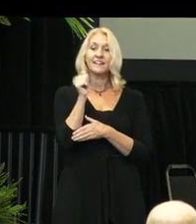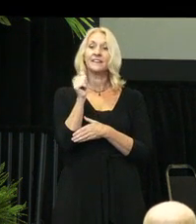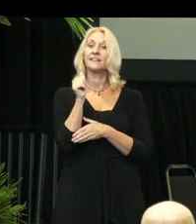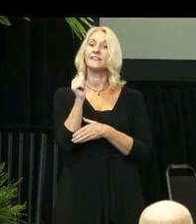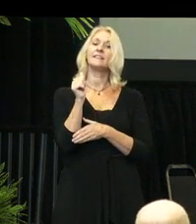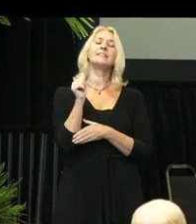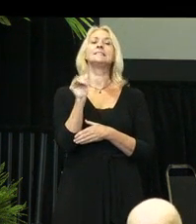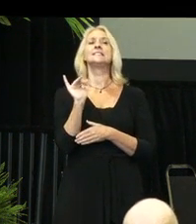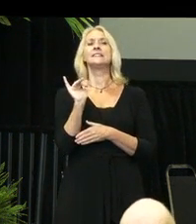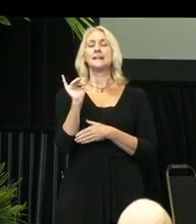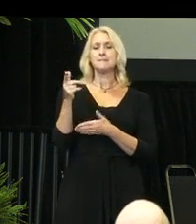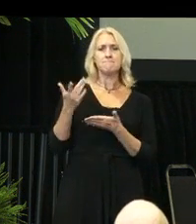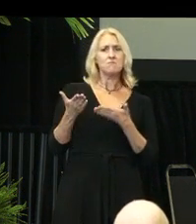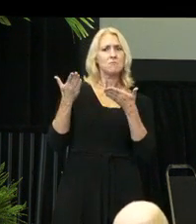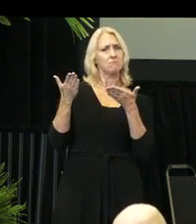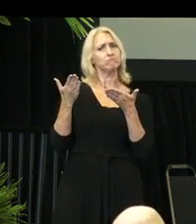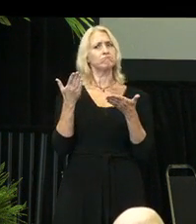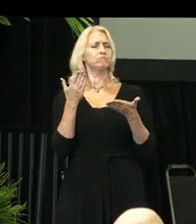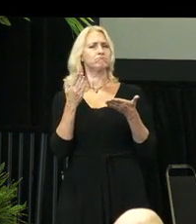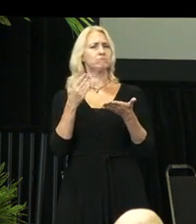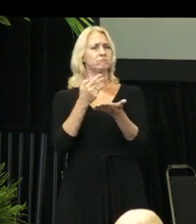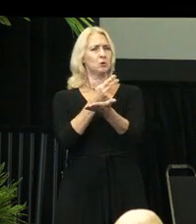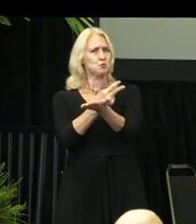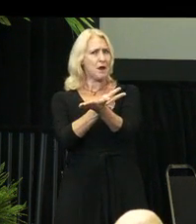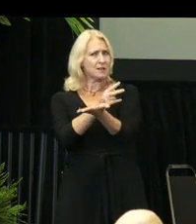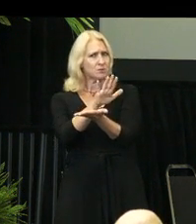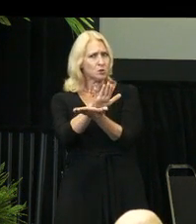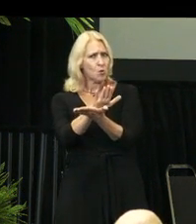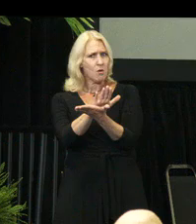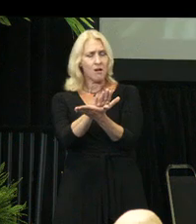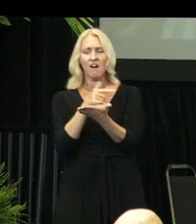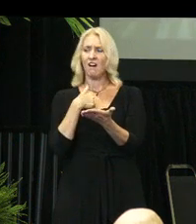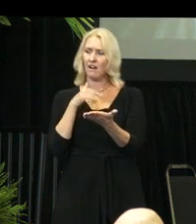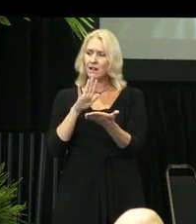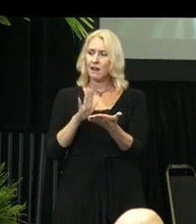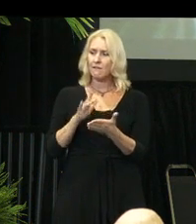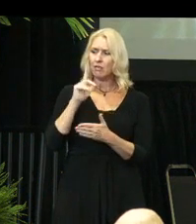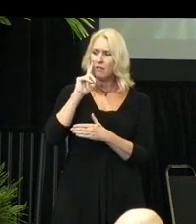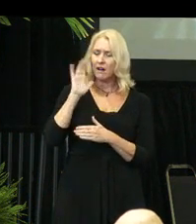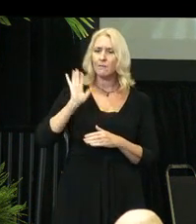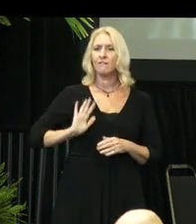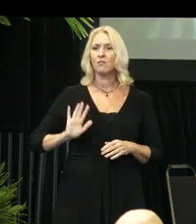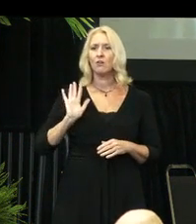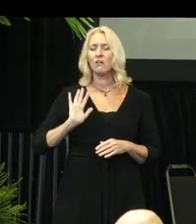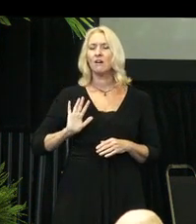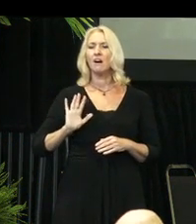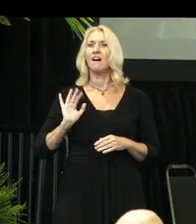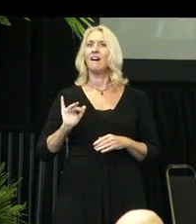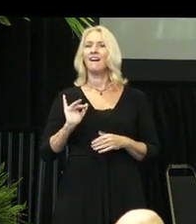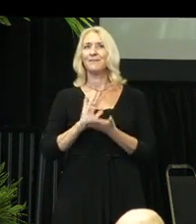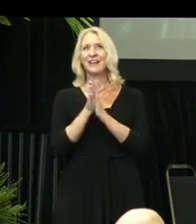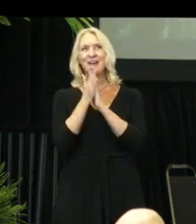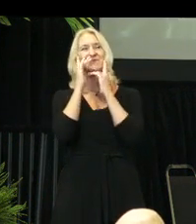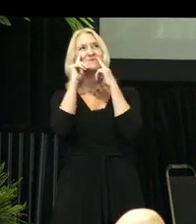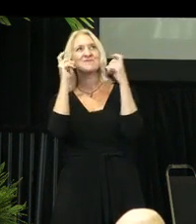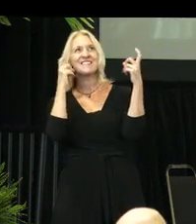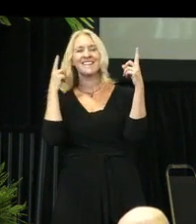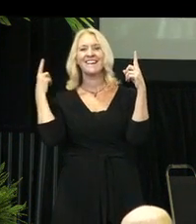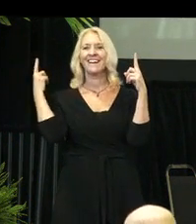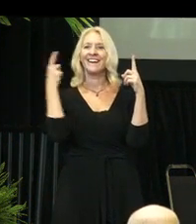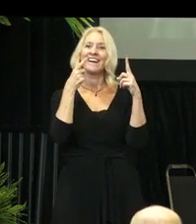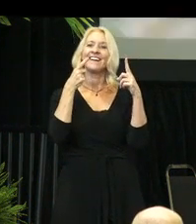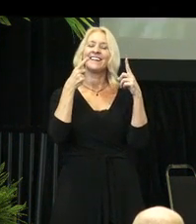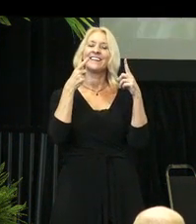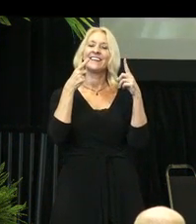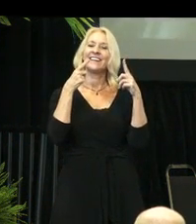there was a point where graduate school came up, which is something I'd never thought about before. That became kind of a dream for me, to get